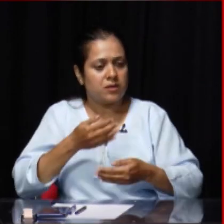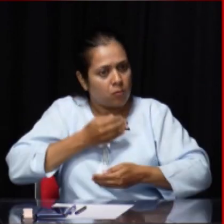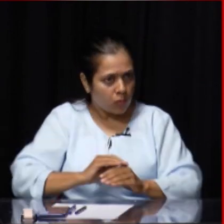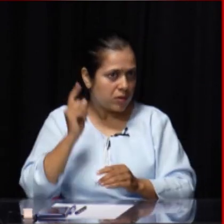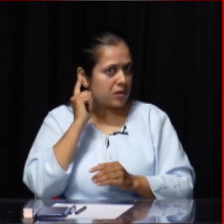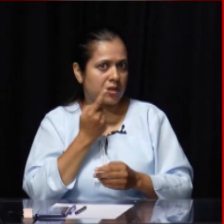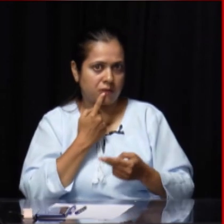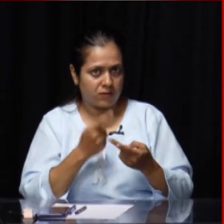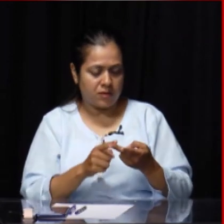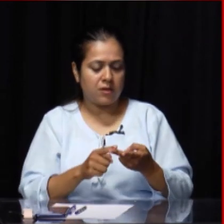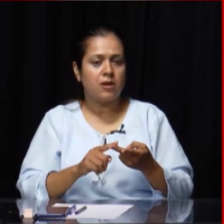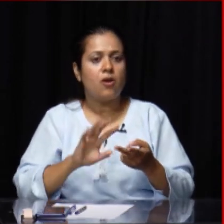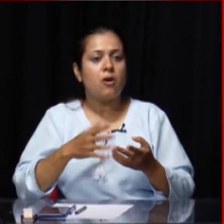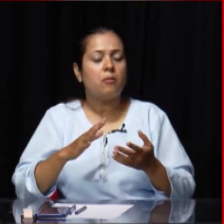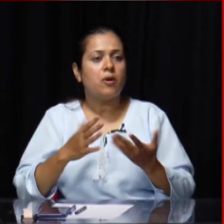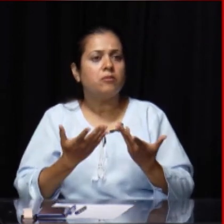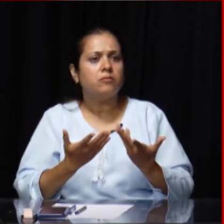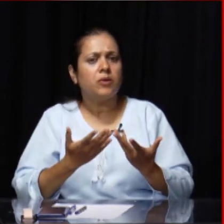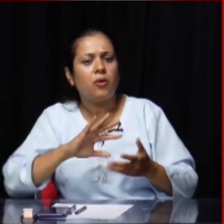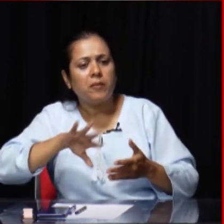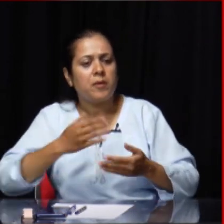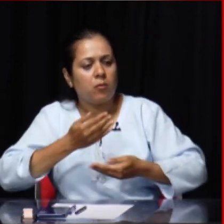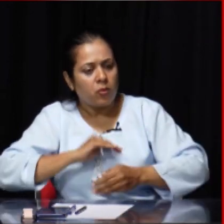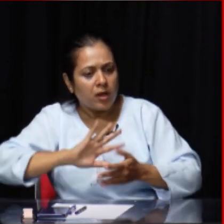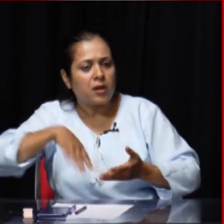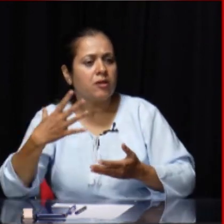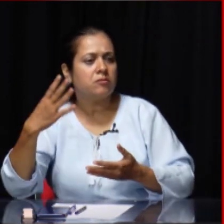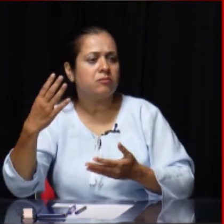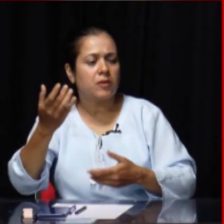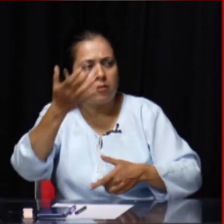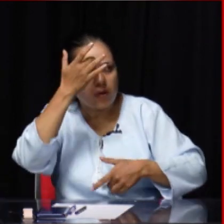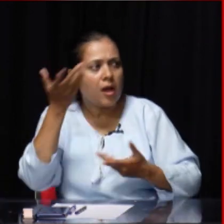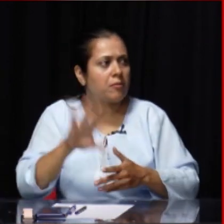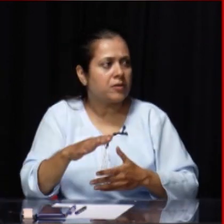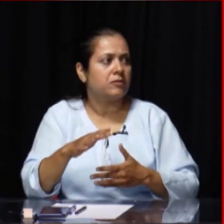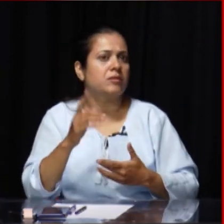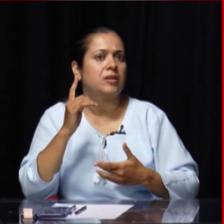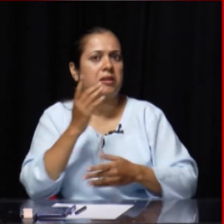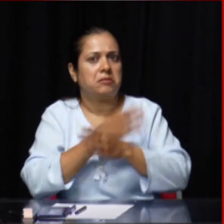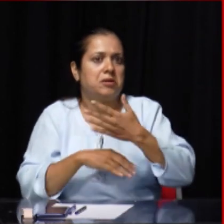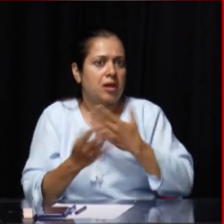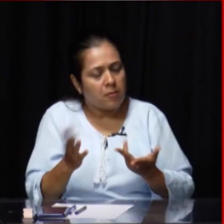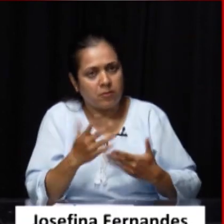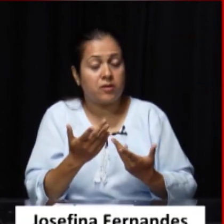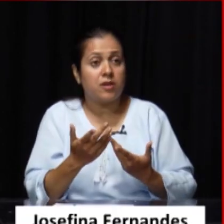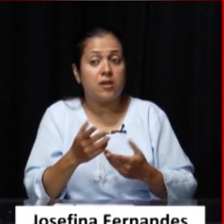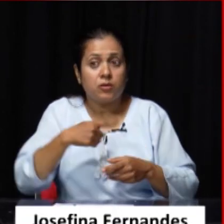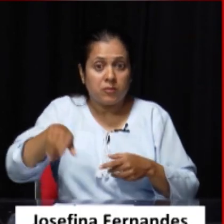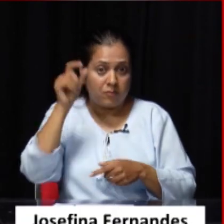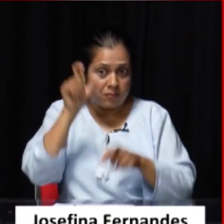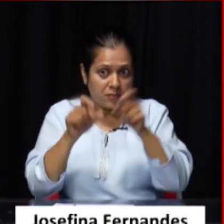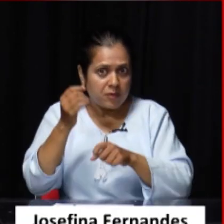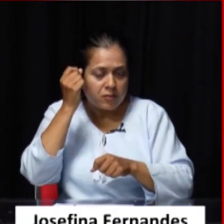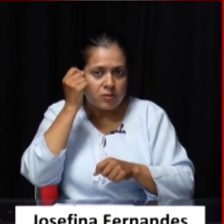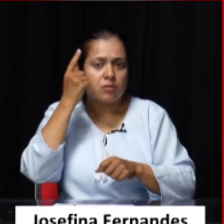birth, acquired afterwards by different disease, whatever. There are some, so biggest thing people have to